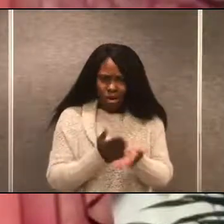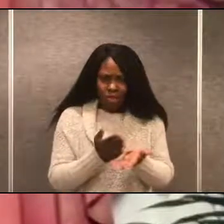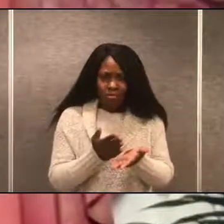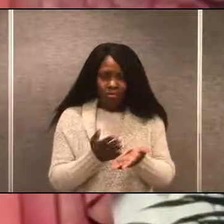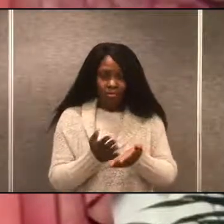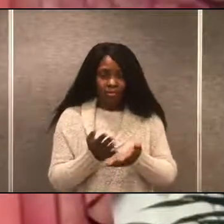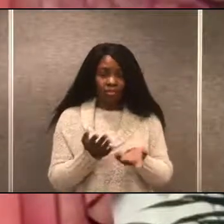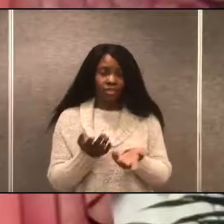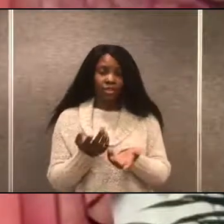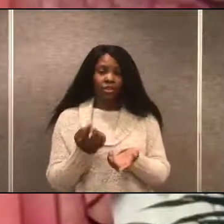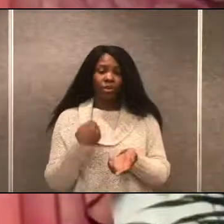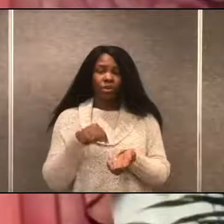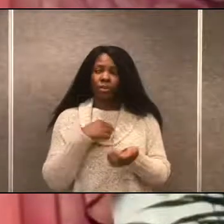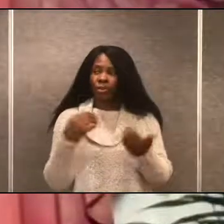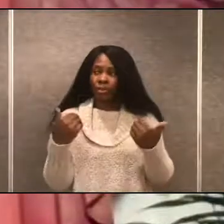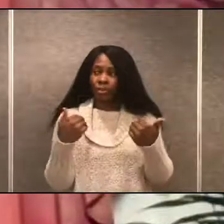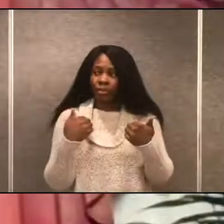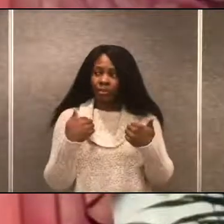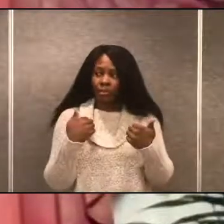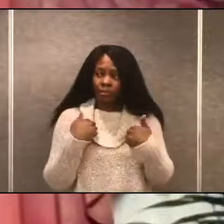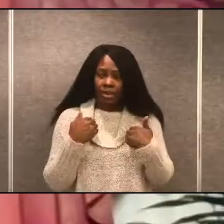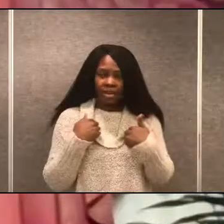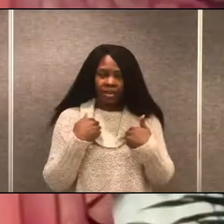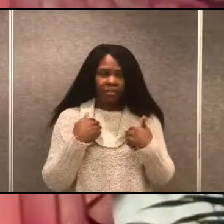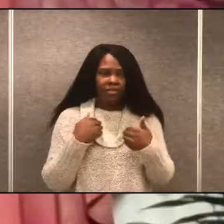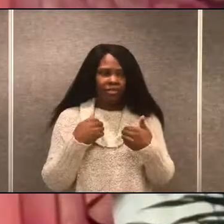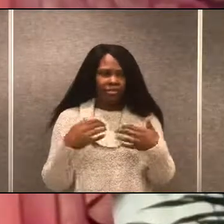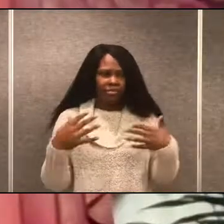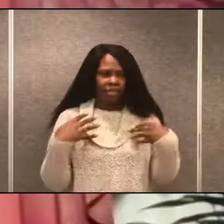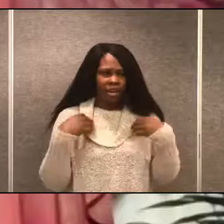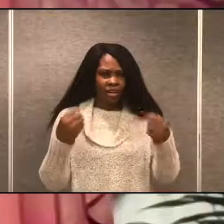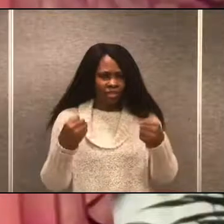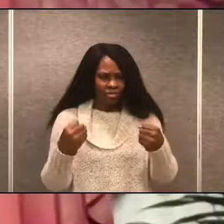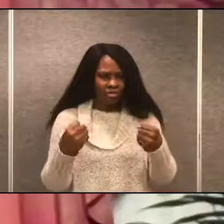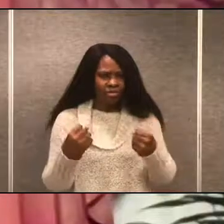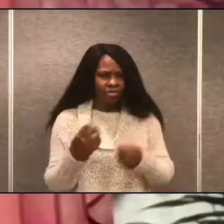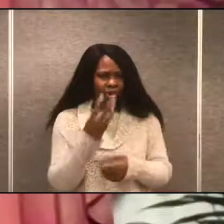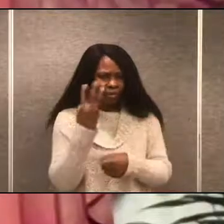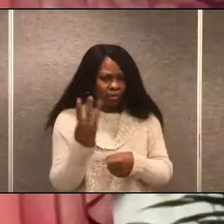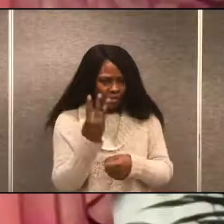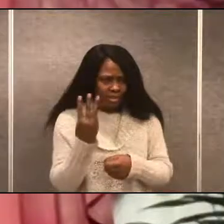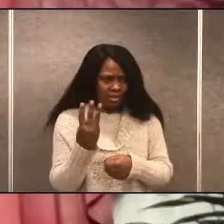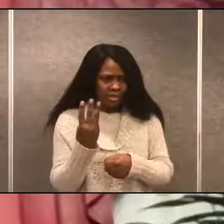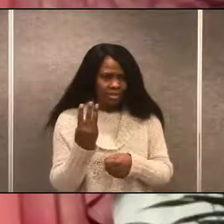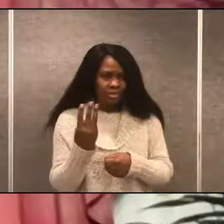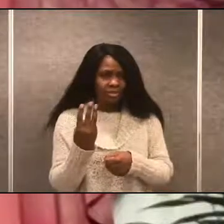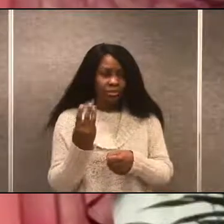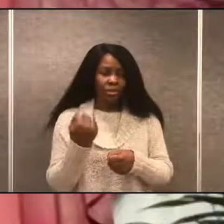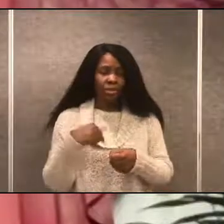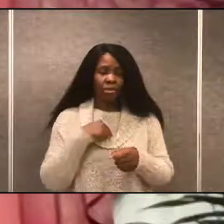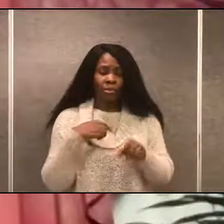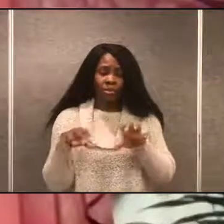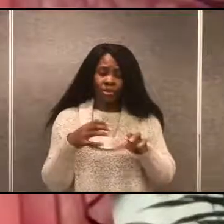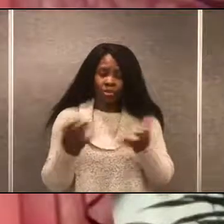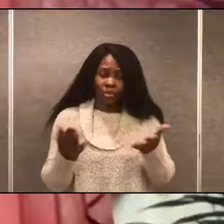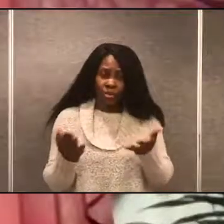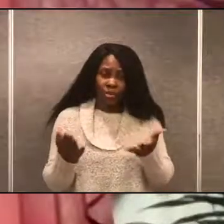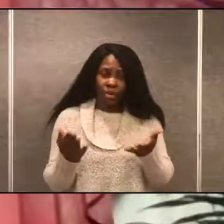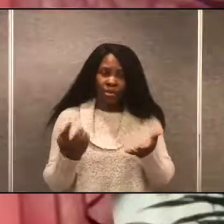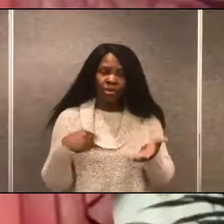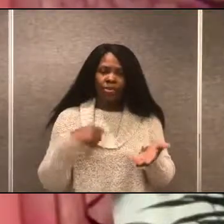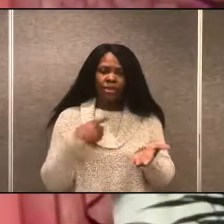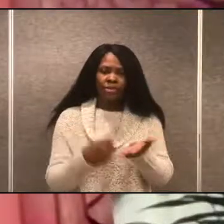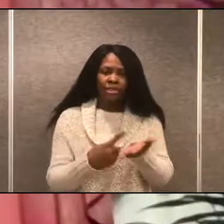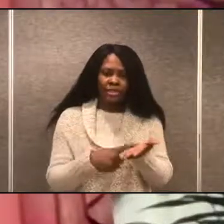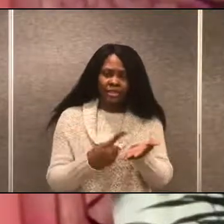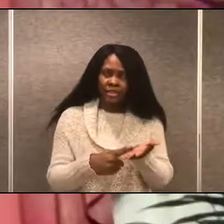we had what we called Wellness Wednesday days, and what they did do at that point in time, we talked about how well is your wellness